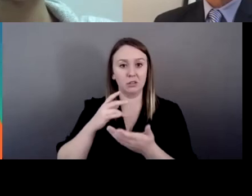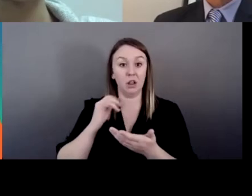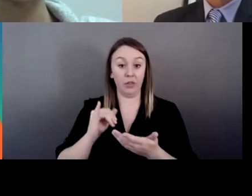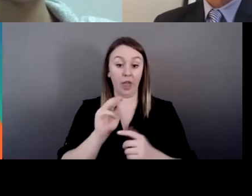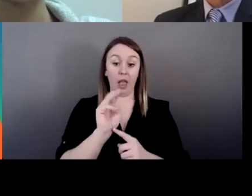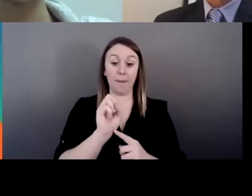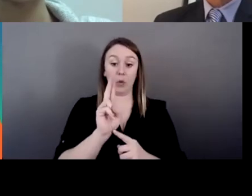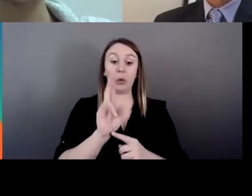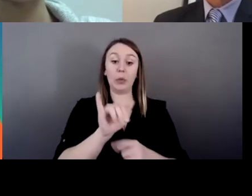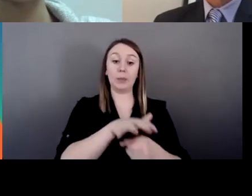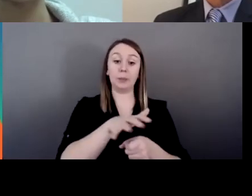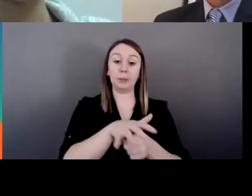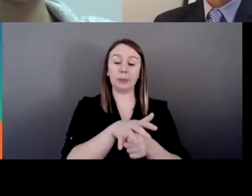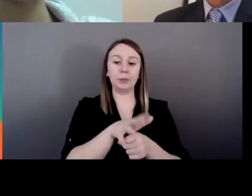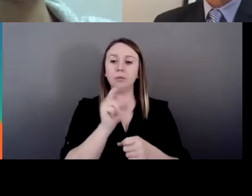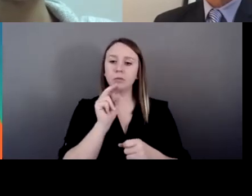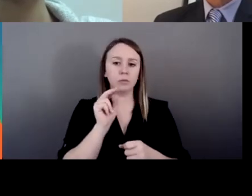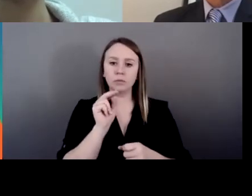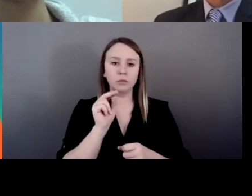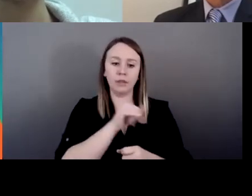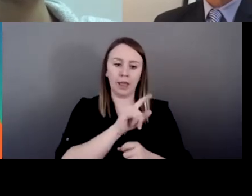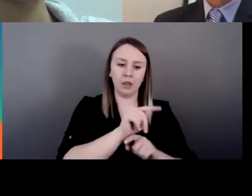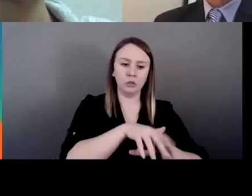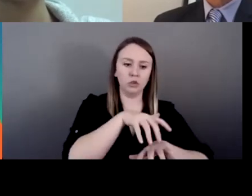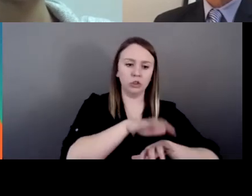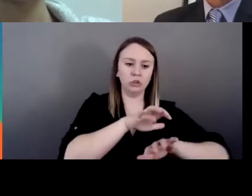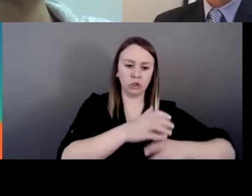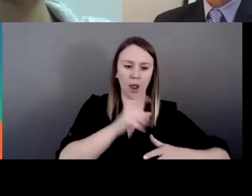MOUs where the tribe is taking on the costs of, the